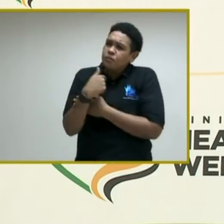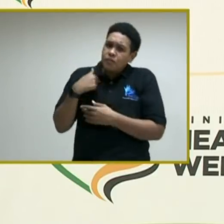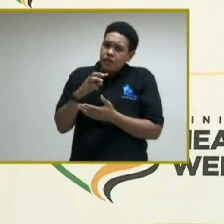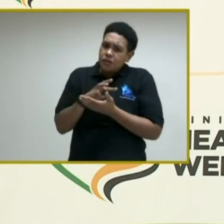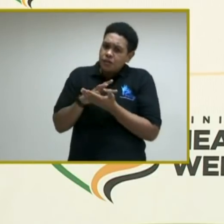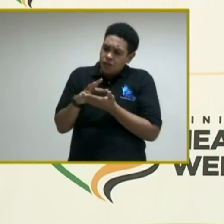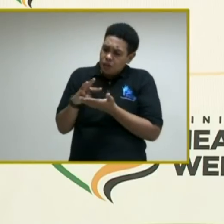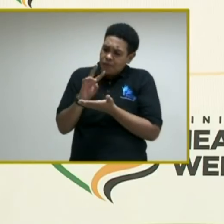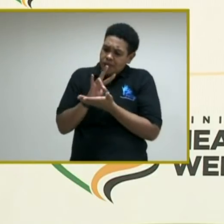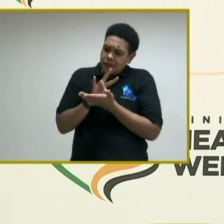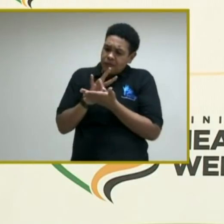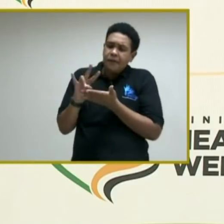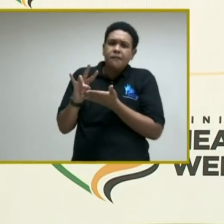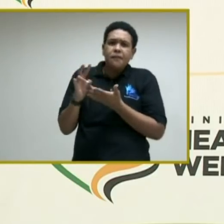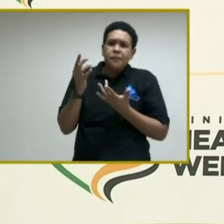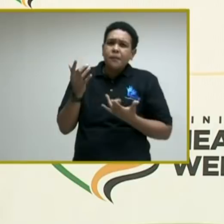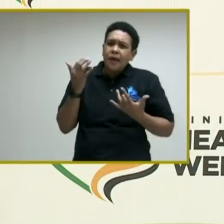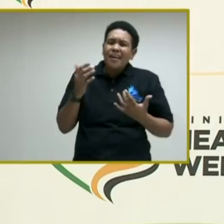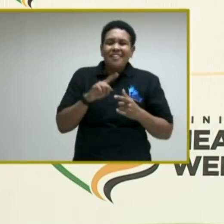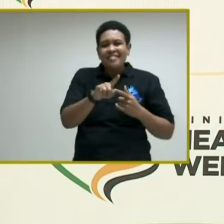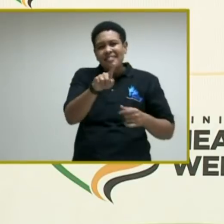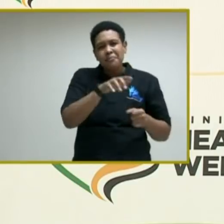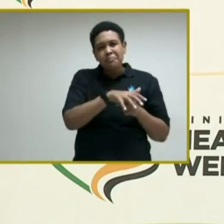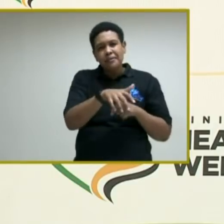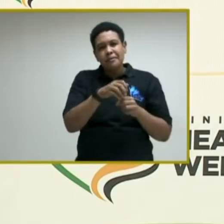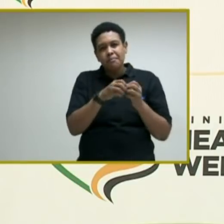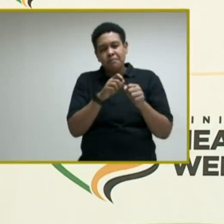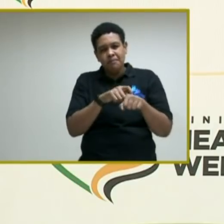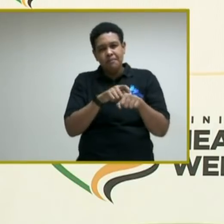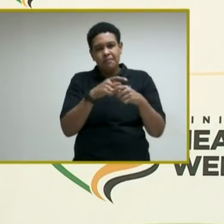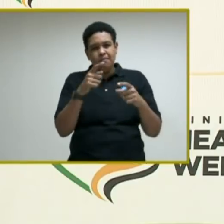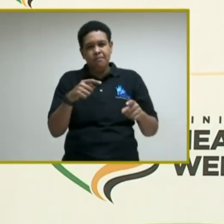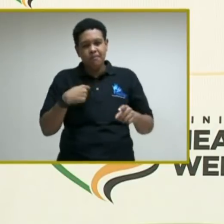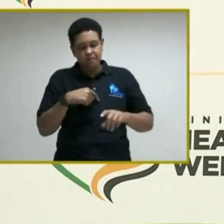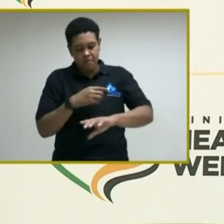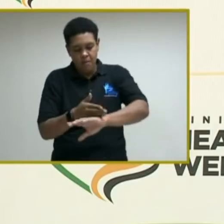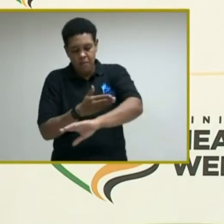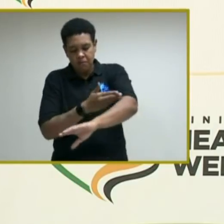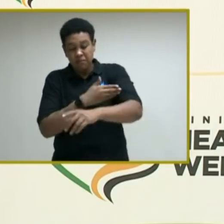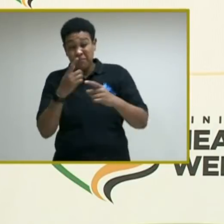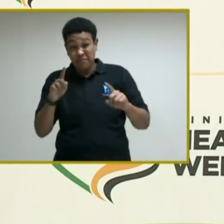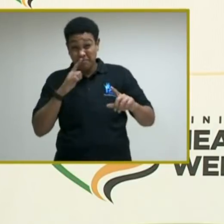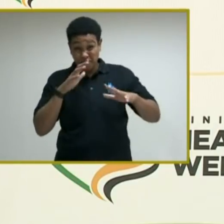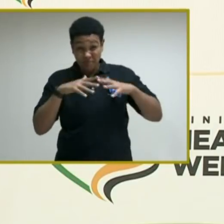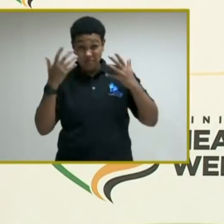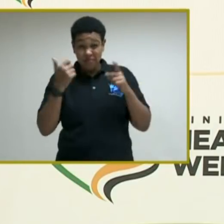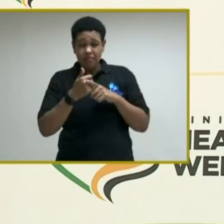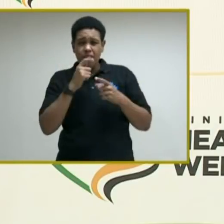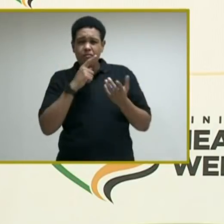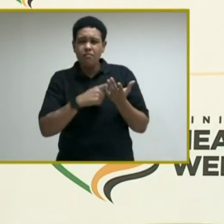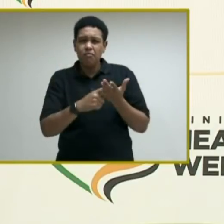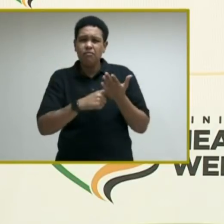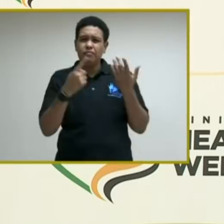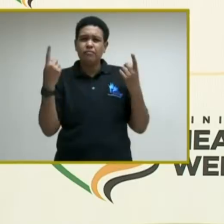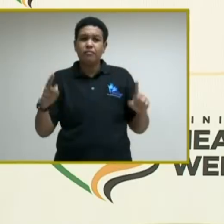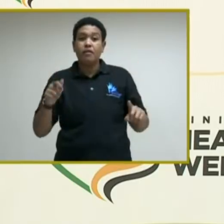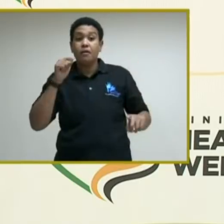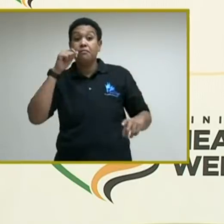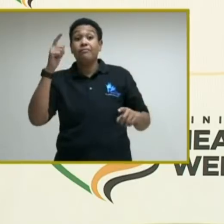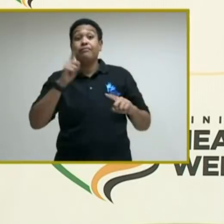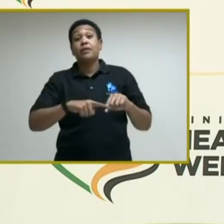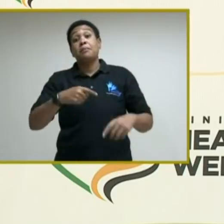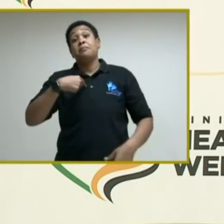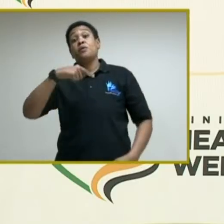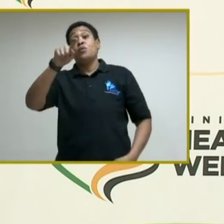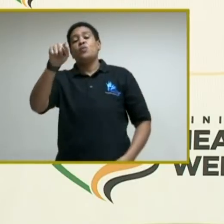7. Well, you have more time. We are making progress. A lot of the deliberations are not just up to us,